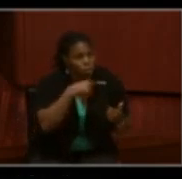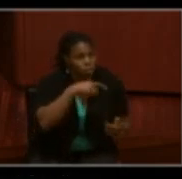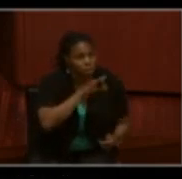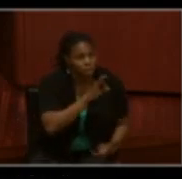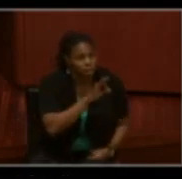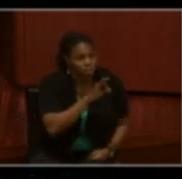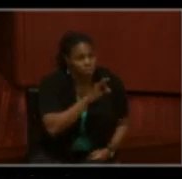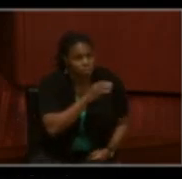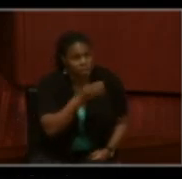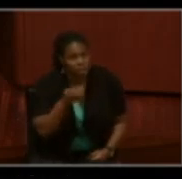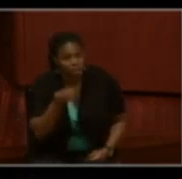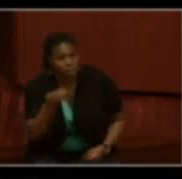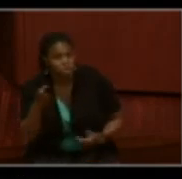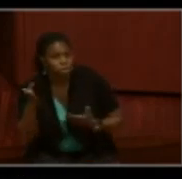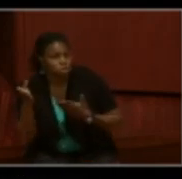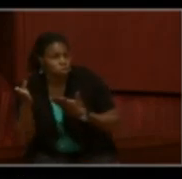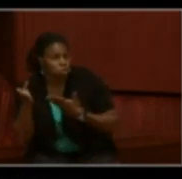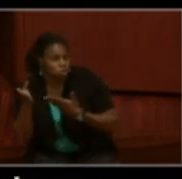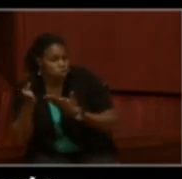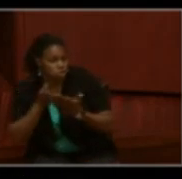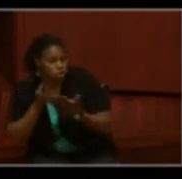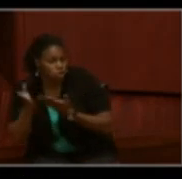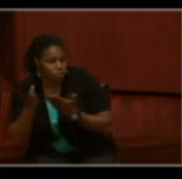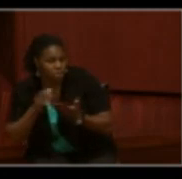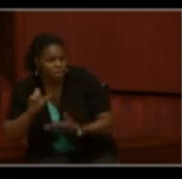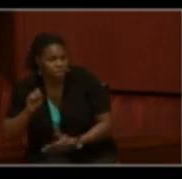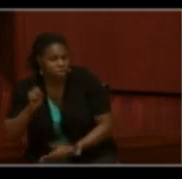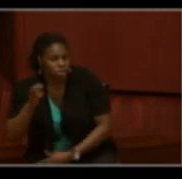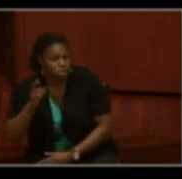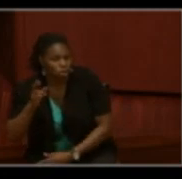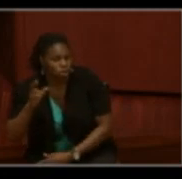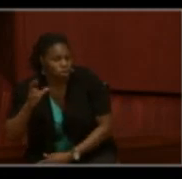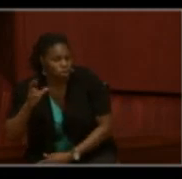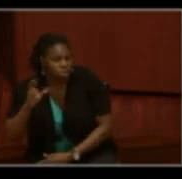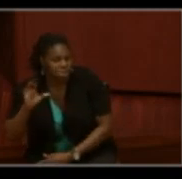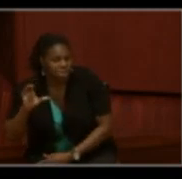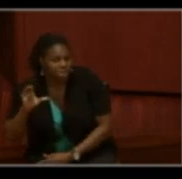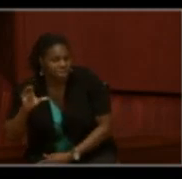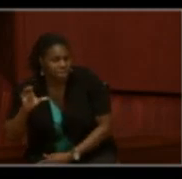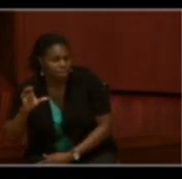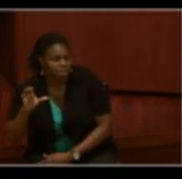and service record cards, which we call SRCs for short.